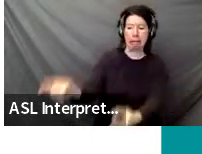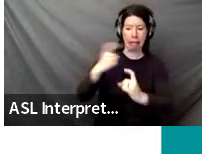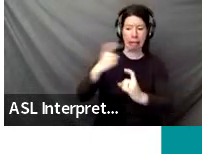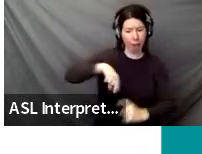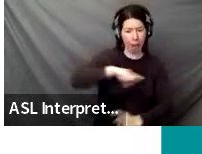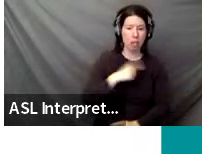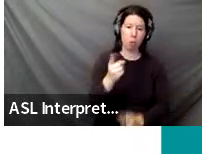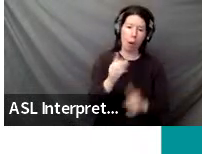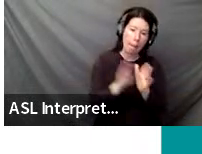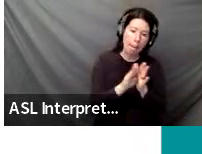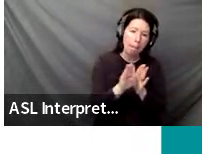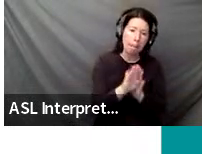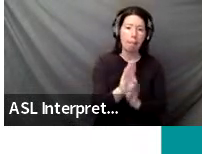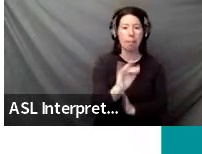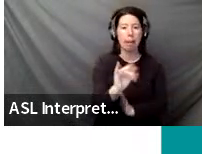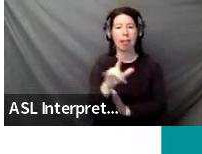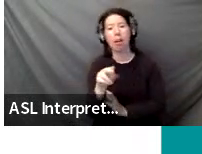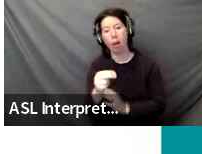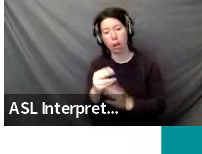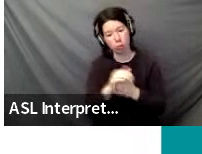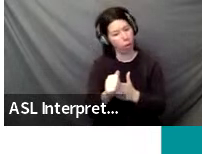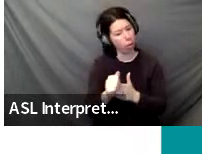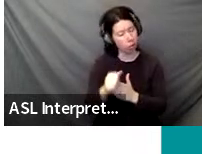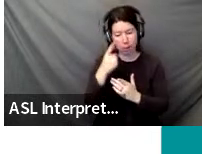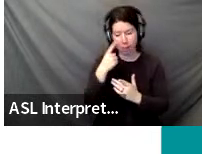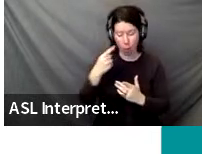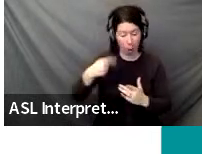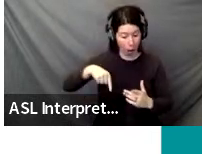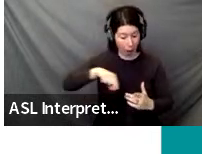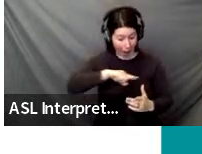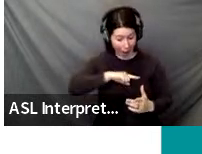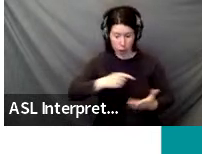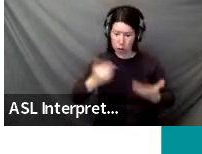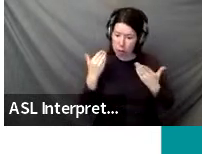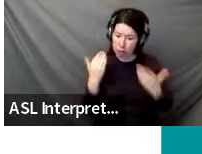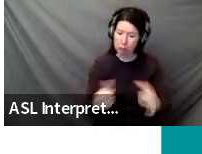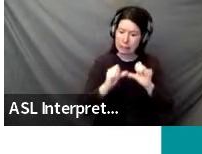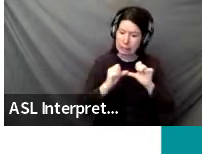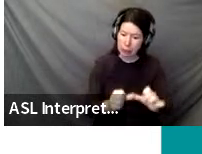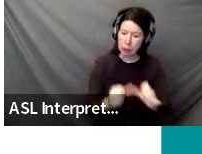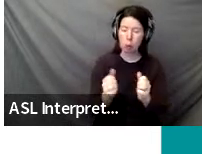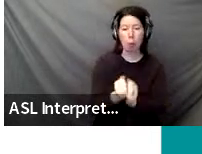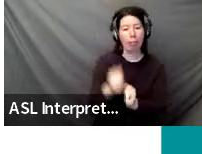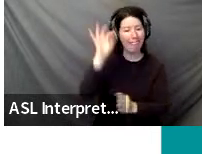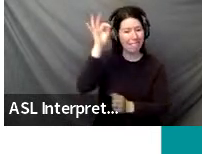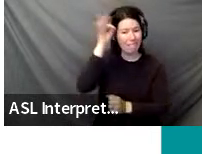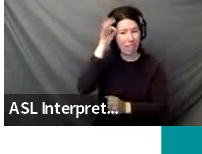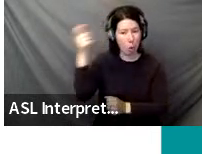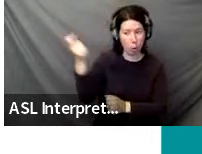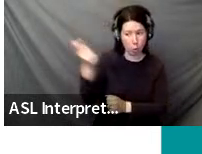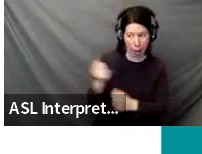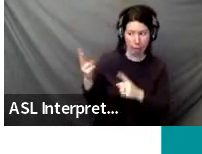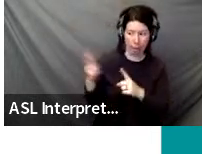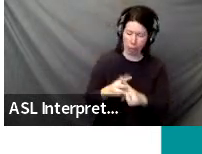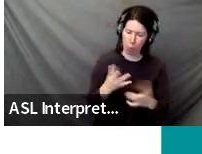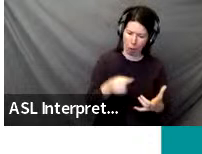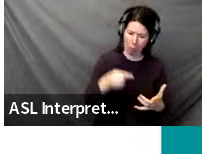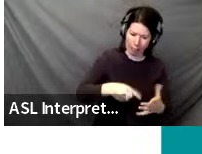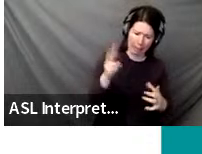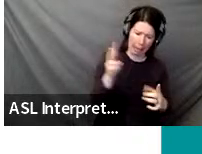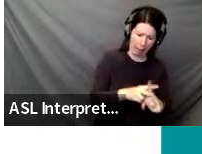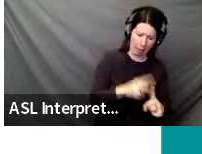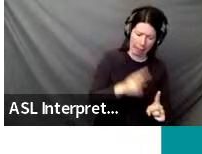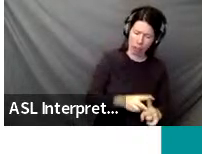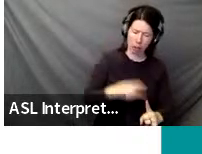we can move forward with our federal grant applications and have those applications be as strong as possible.